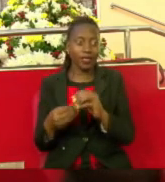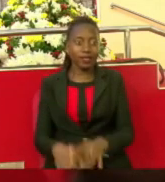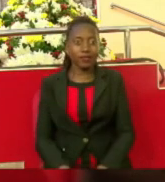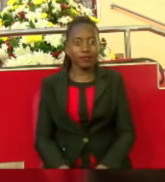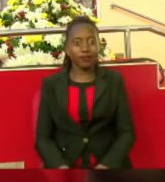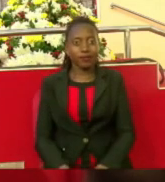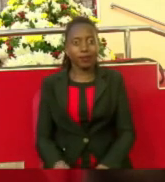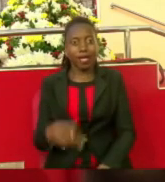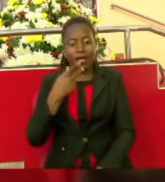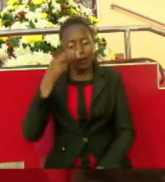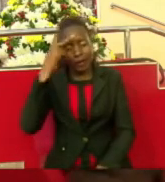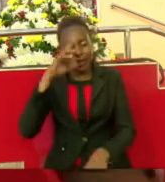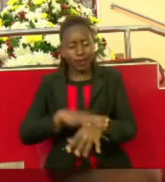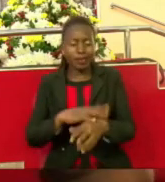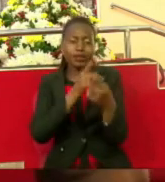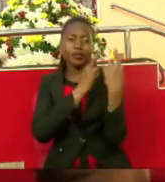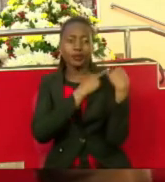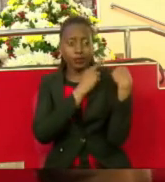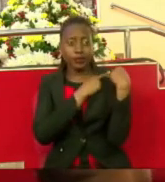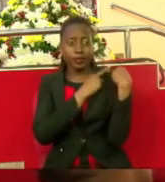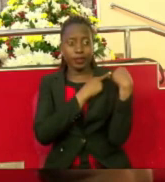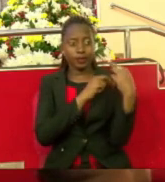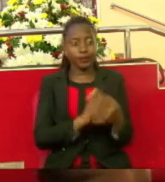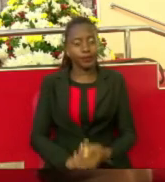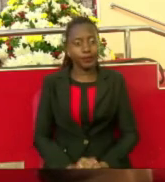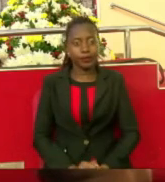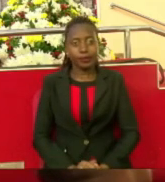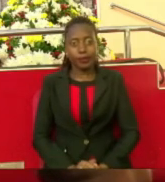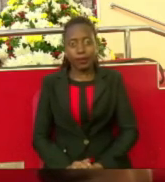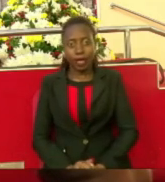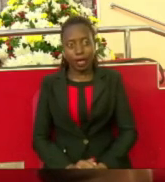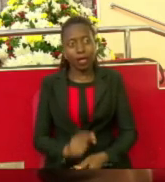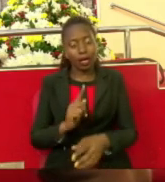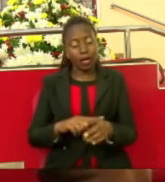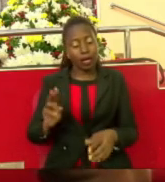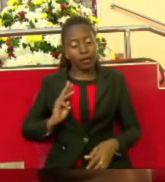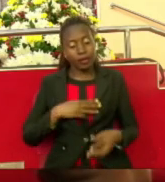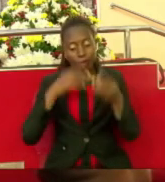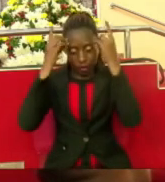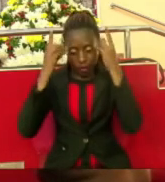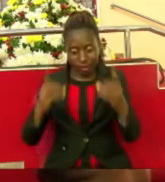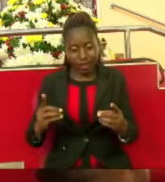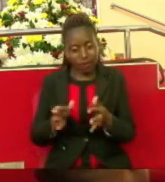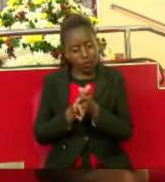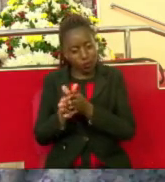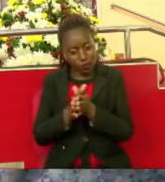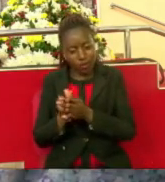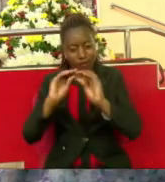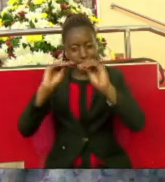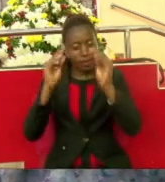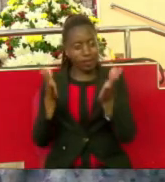And parents take responsibilities. When we decide that we want to motivate the teachers,